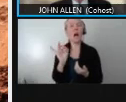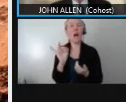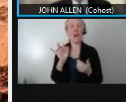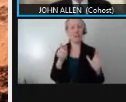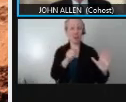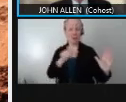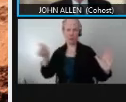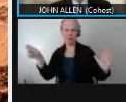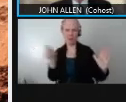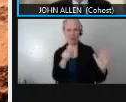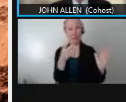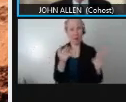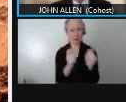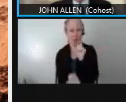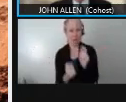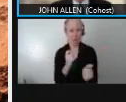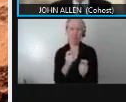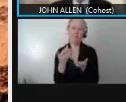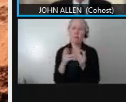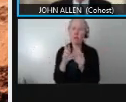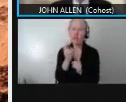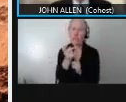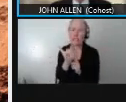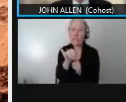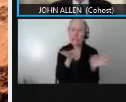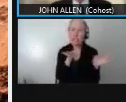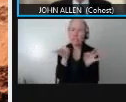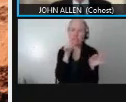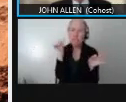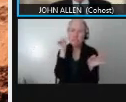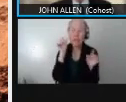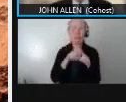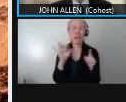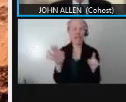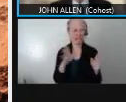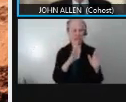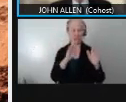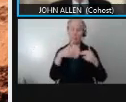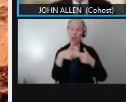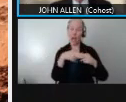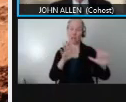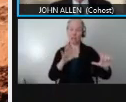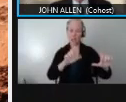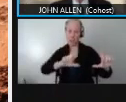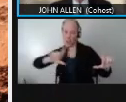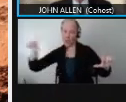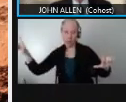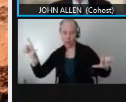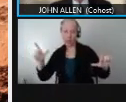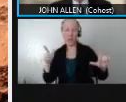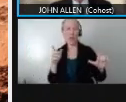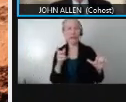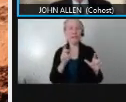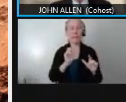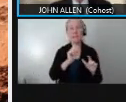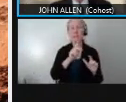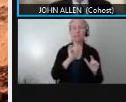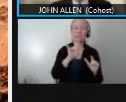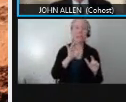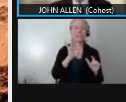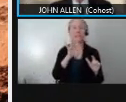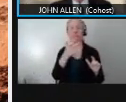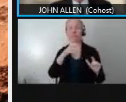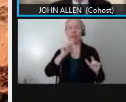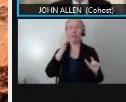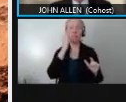this with you earlier. If you need to expand the screen so that you can see the slides more easily, so where you see space flight for everybody now,